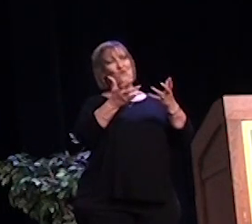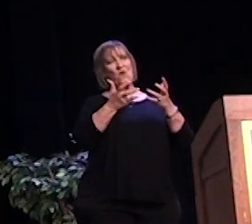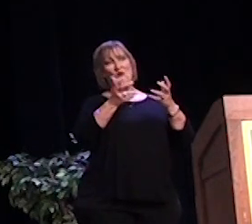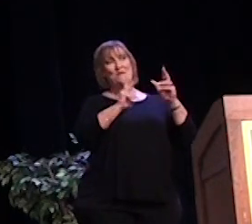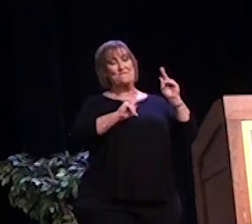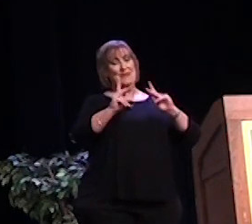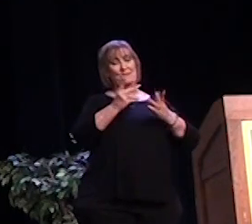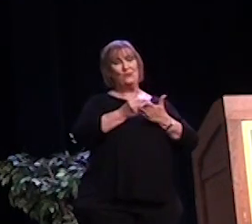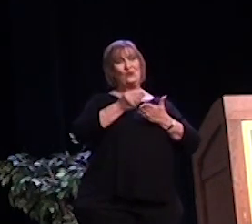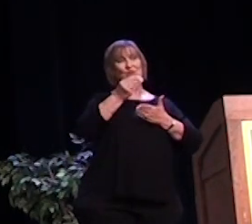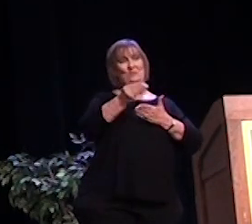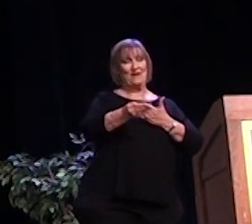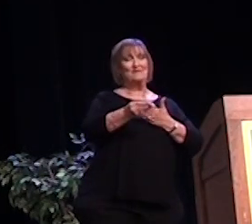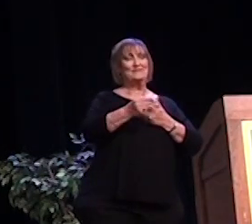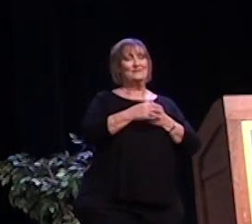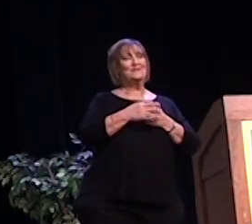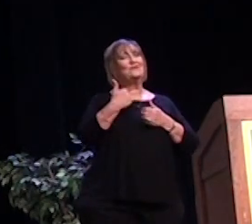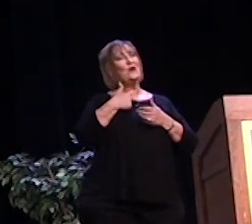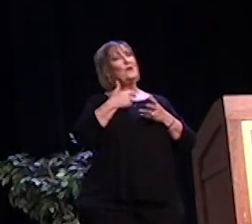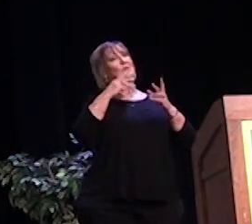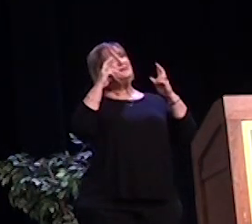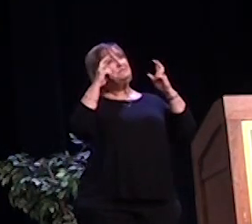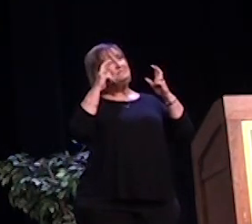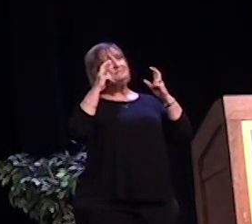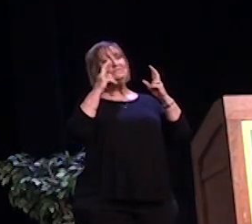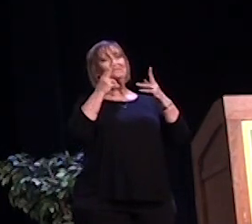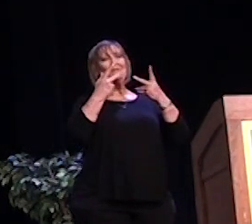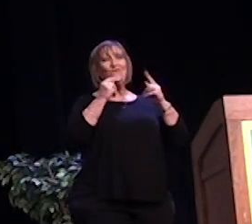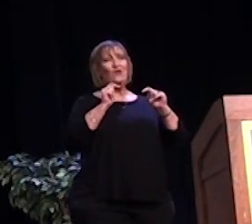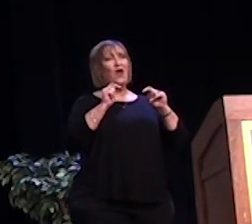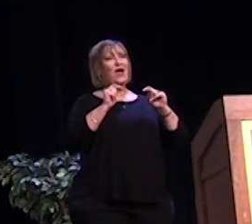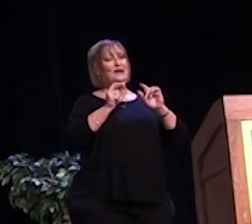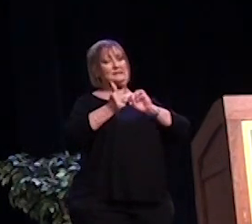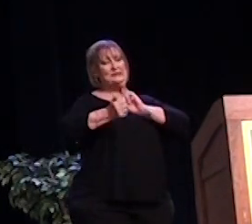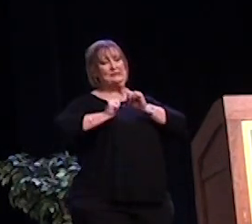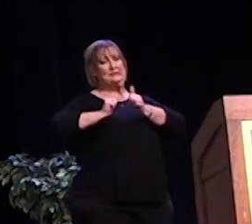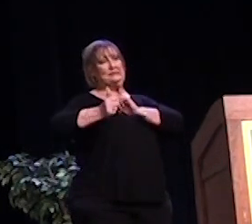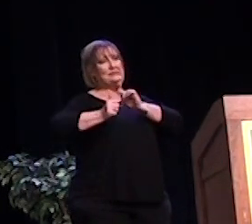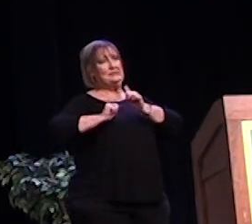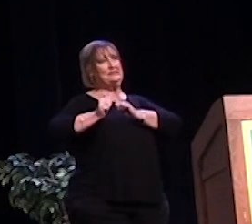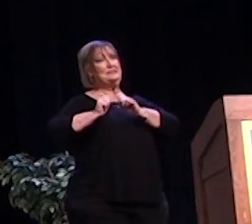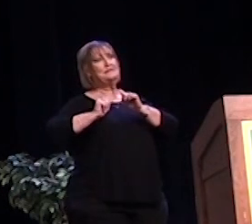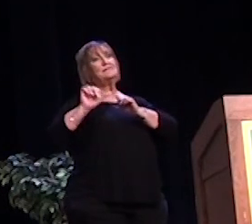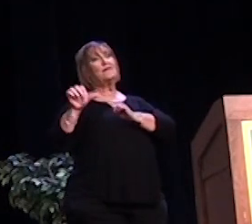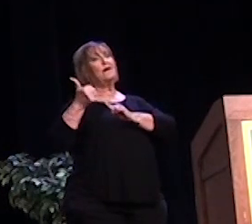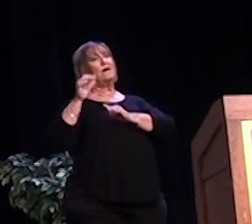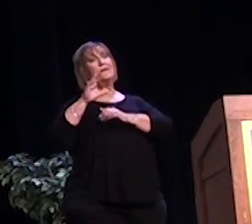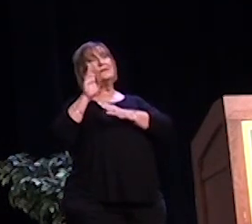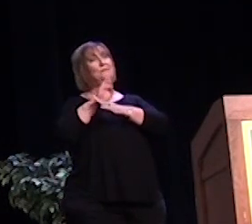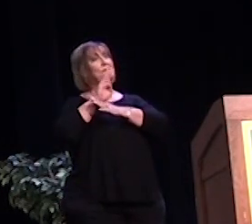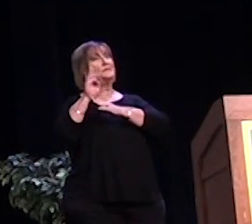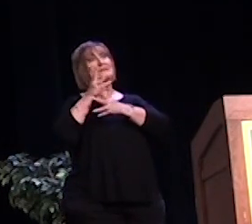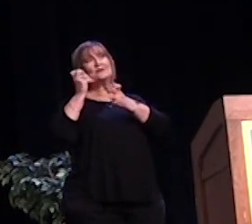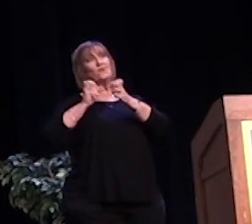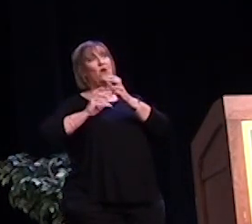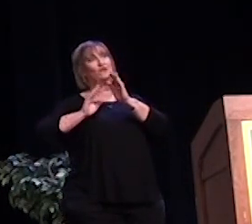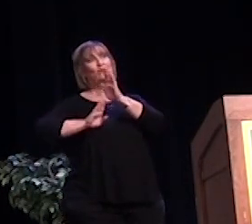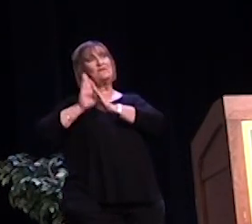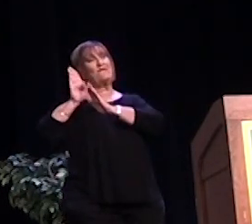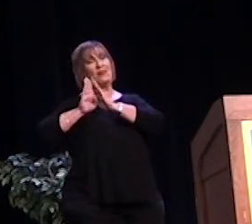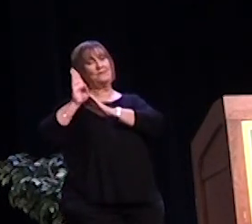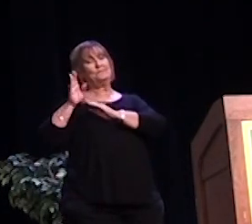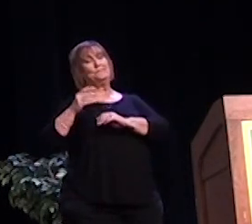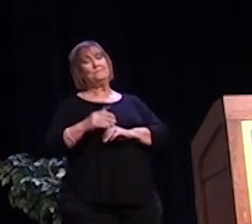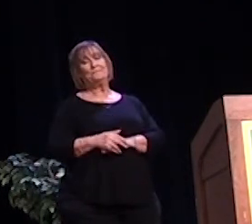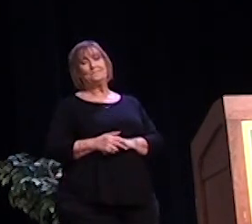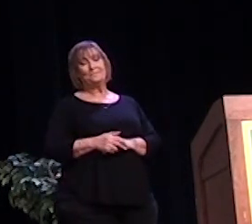we hope for the best, and we're out racing across the country right now trying to do the same thing,